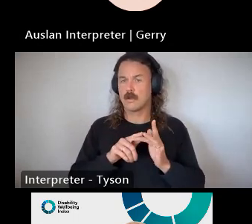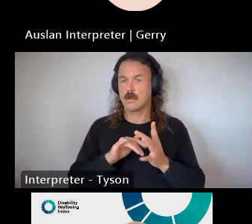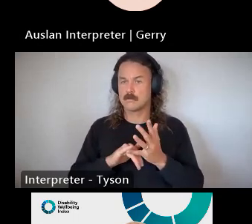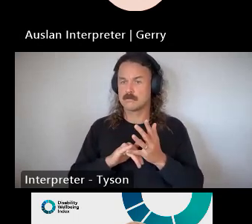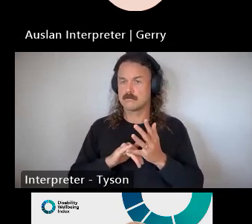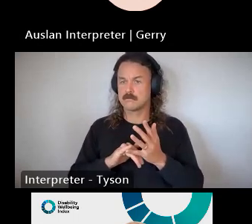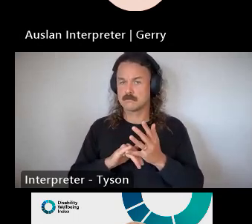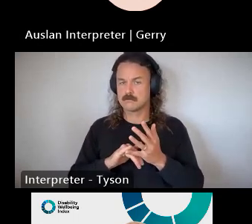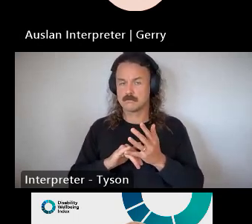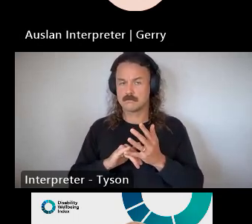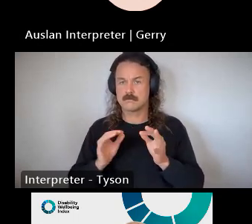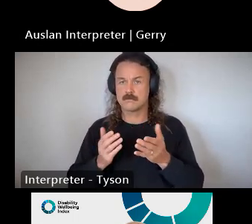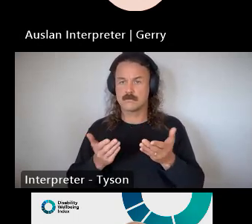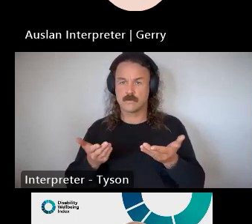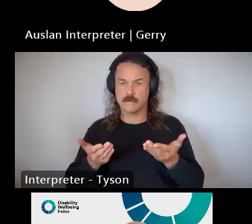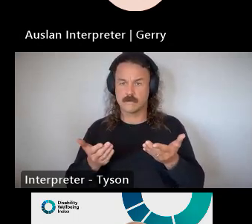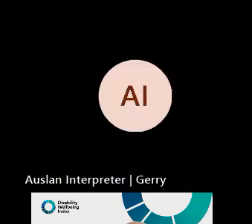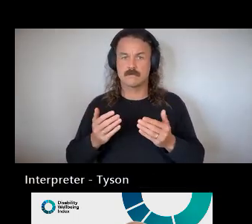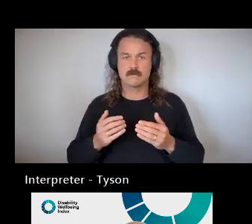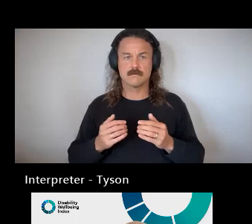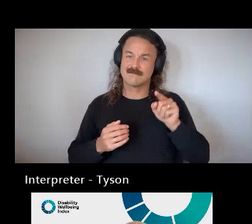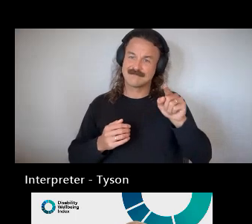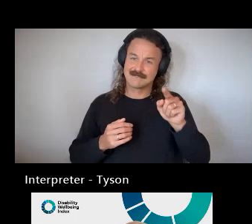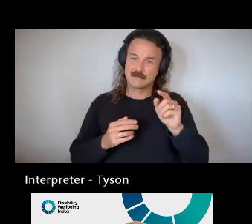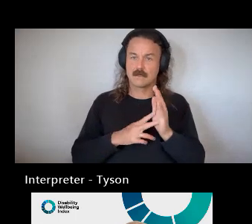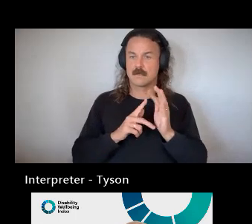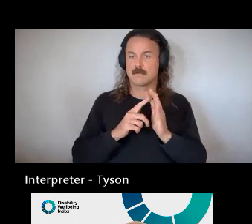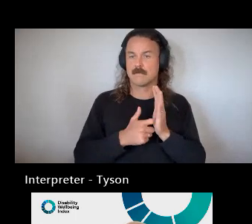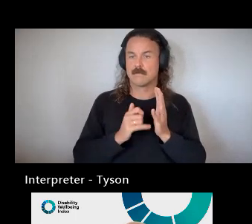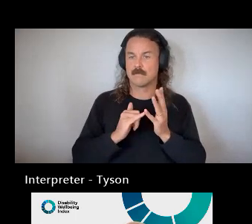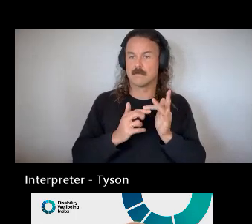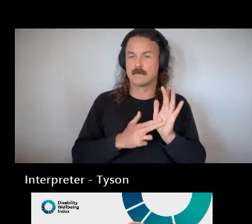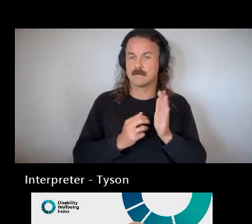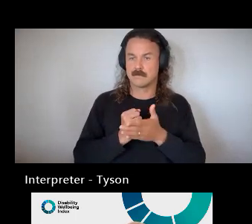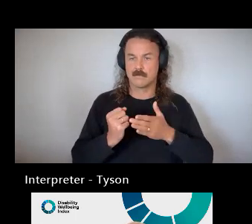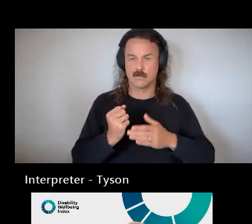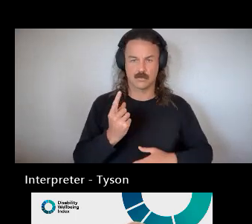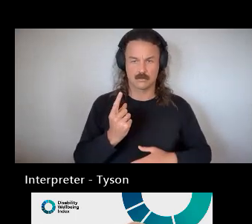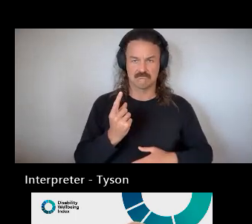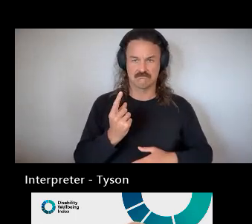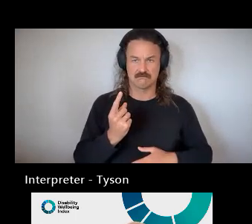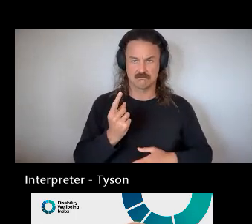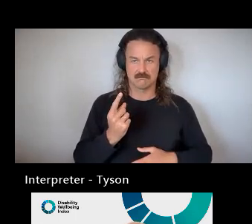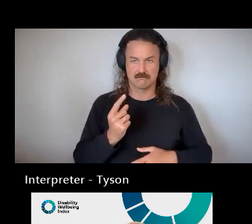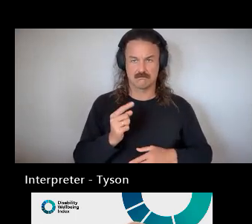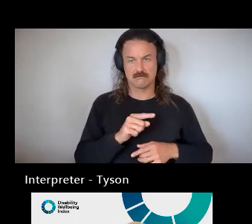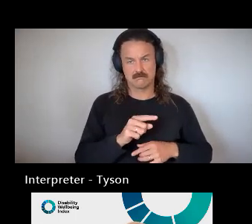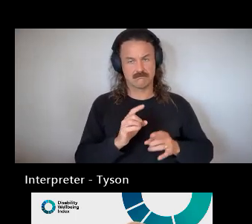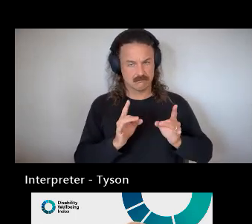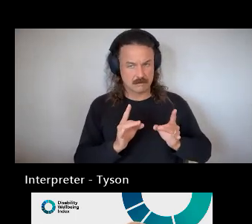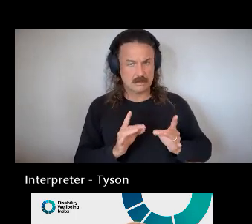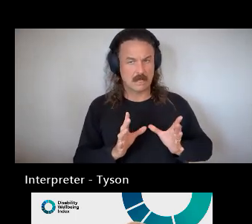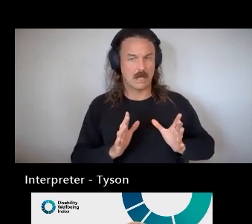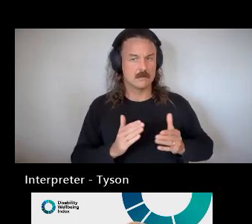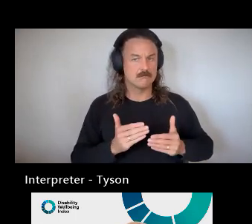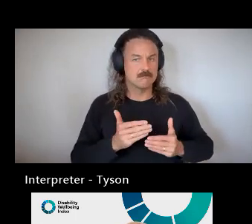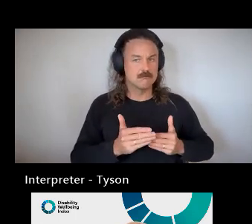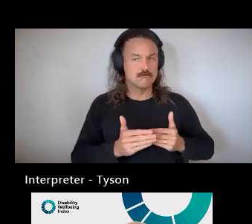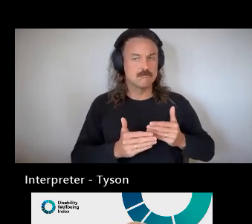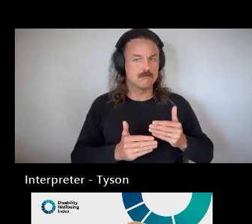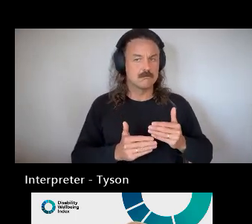What we would say is that, this is version 1 of the Disability Wellbeing Index. It's the start of our mission to better measure and monitor outcomes that matter to